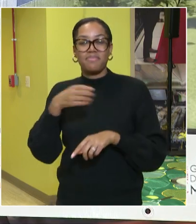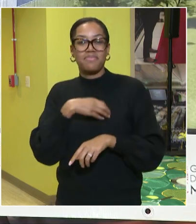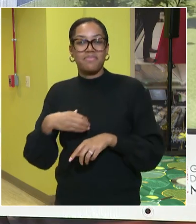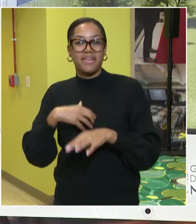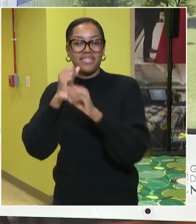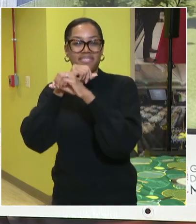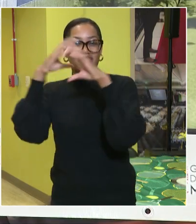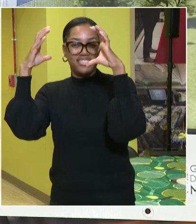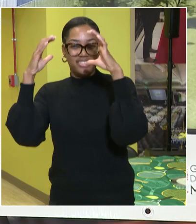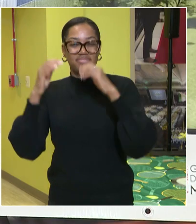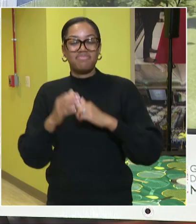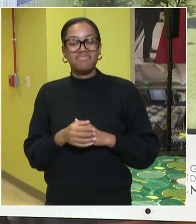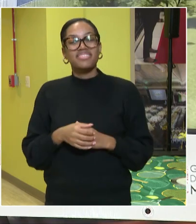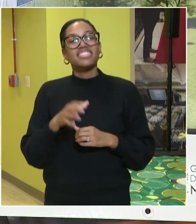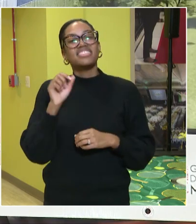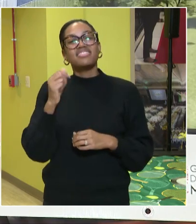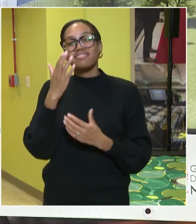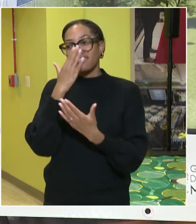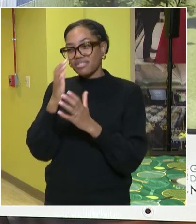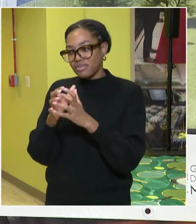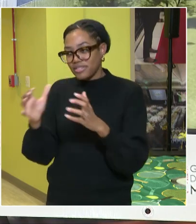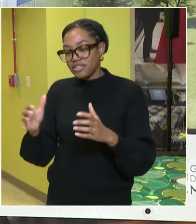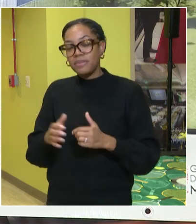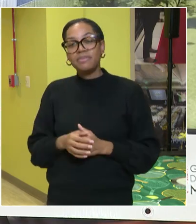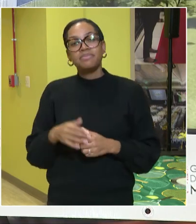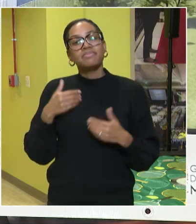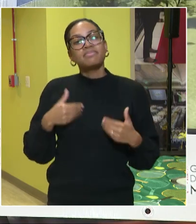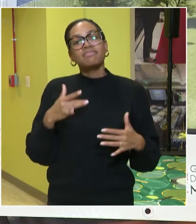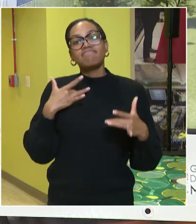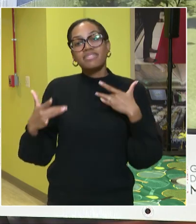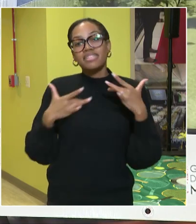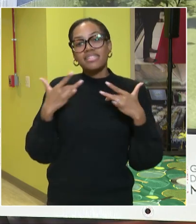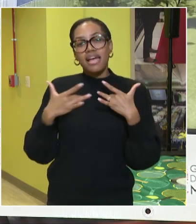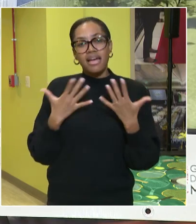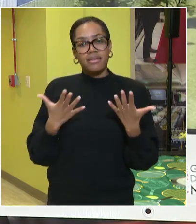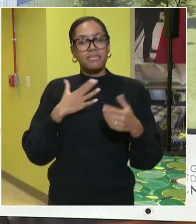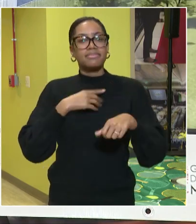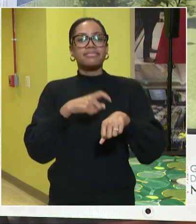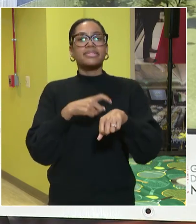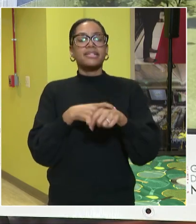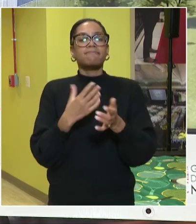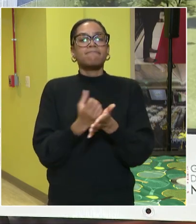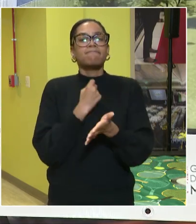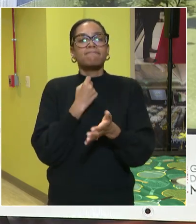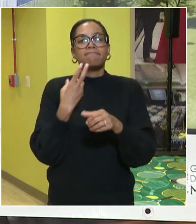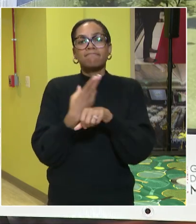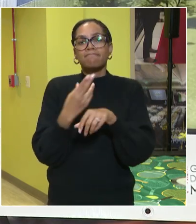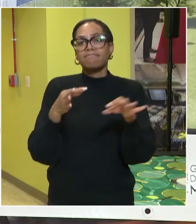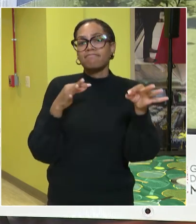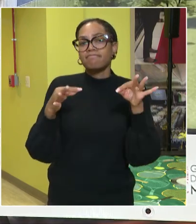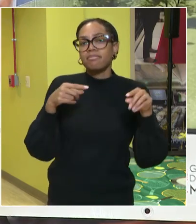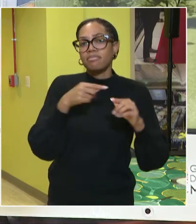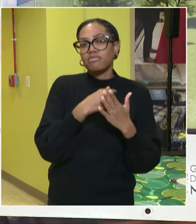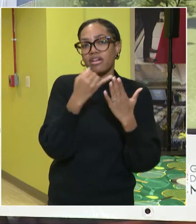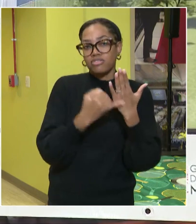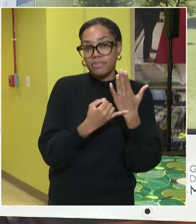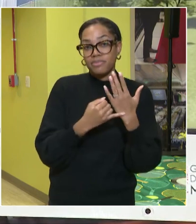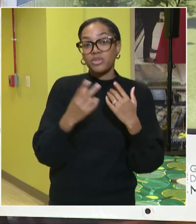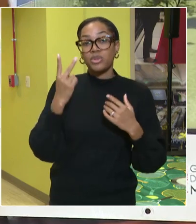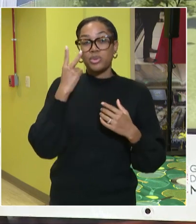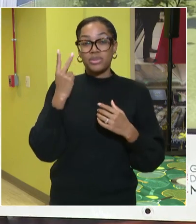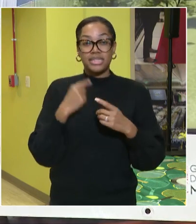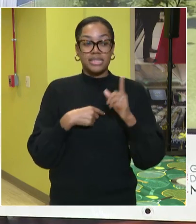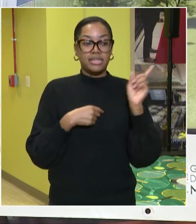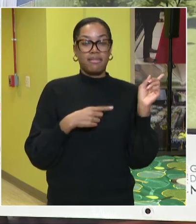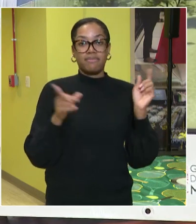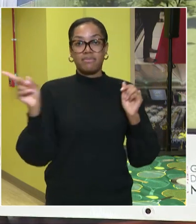Muriel Bowser. So thank you so much. I'm really excited. I want to really use my time to tell you a bit about this project. If you look to my left and right and